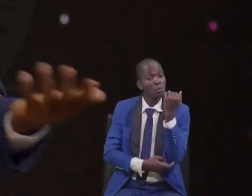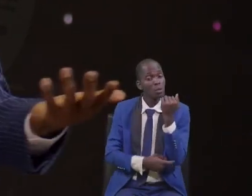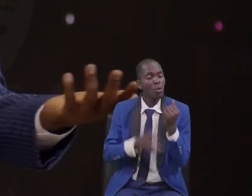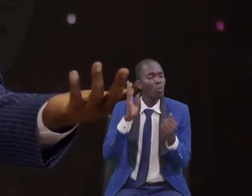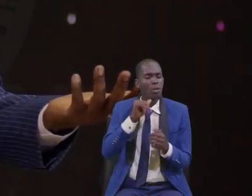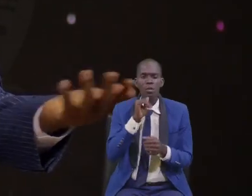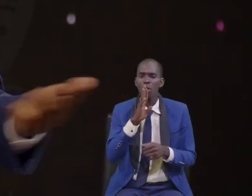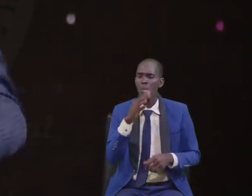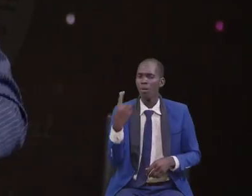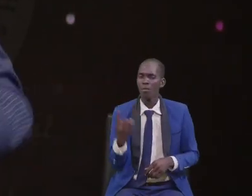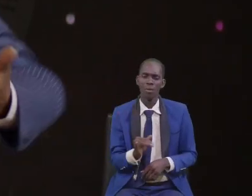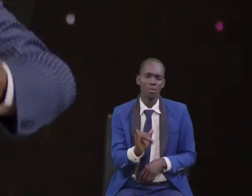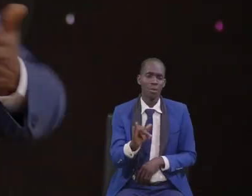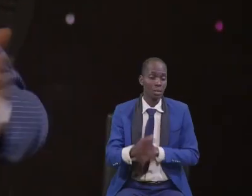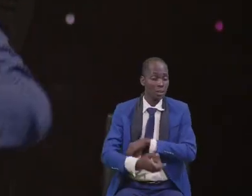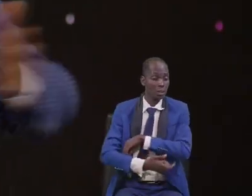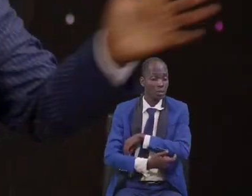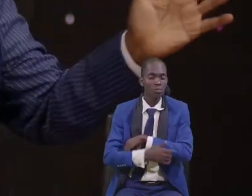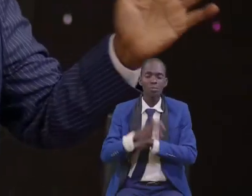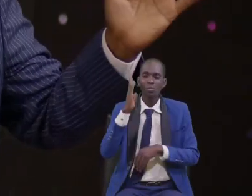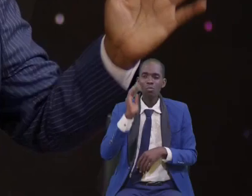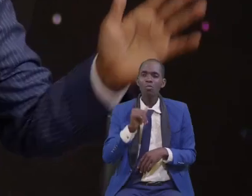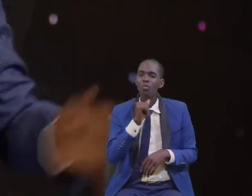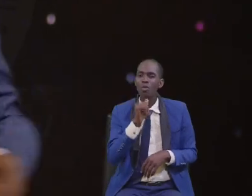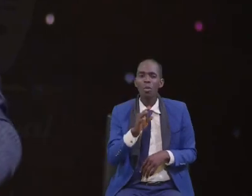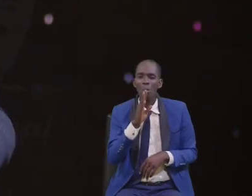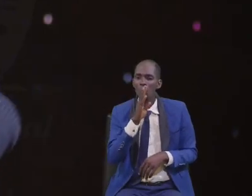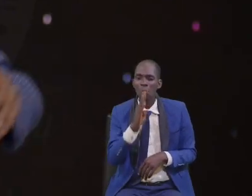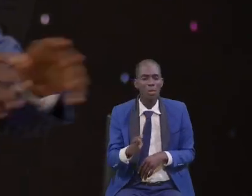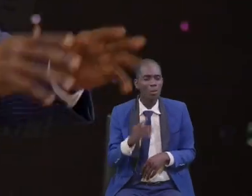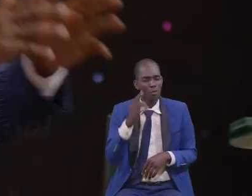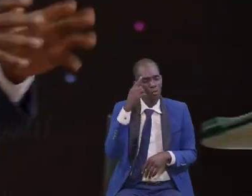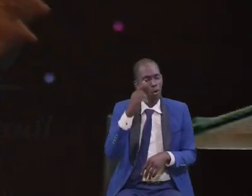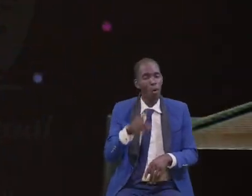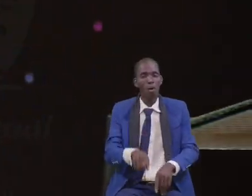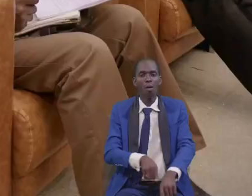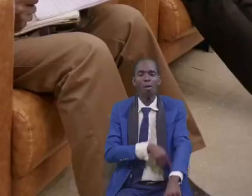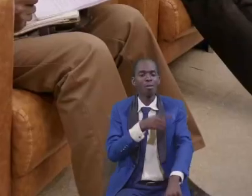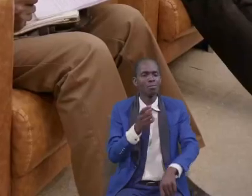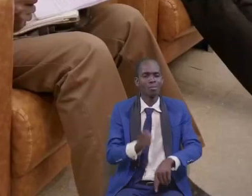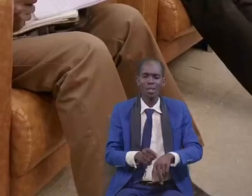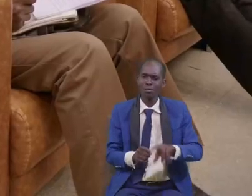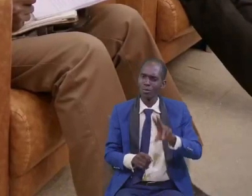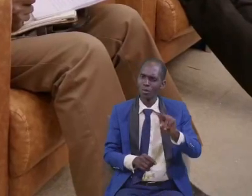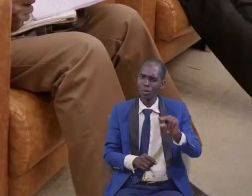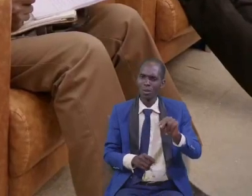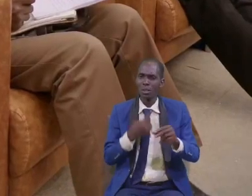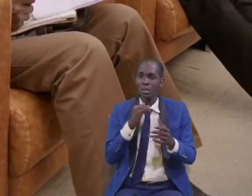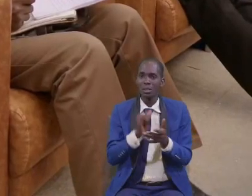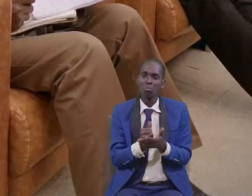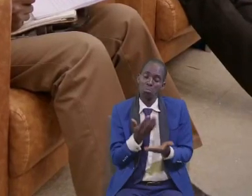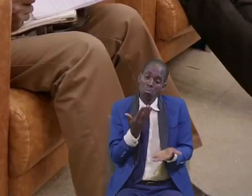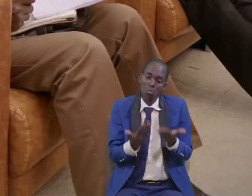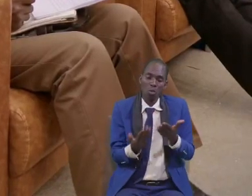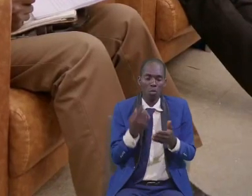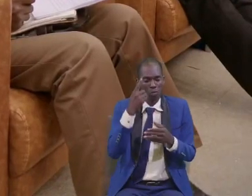The temptation will not be for, you know, a lifetime. It says, though now.